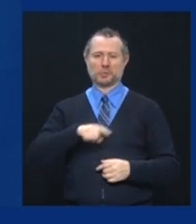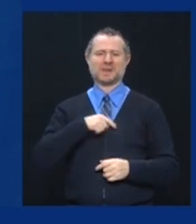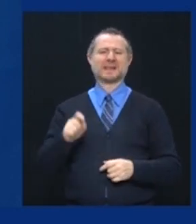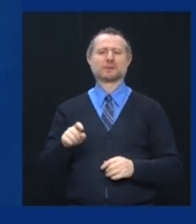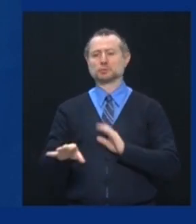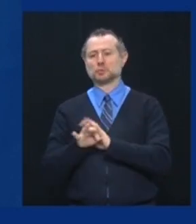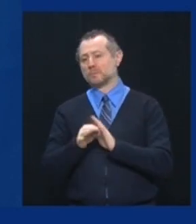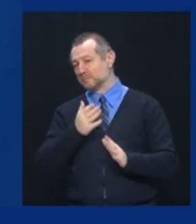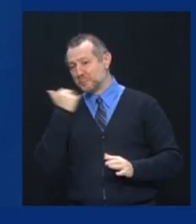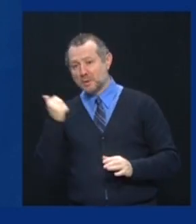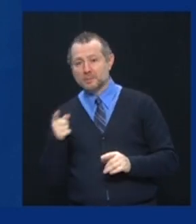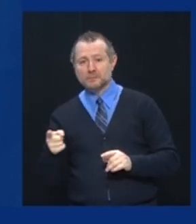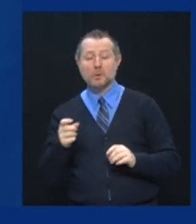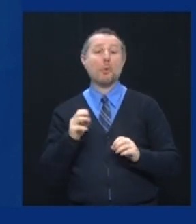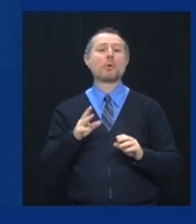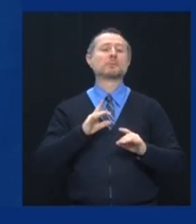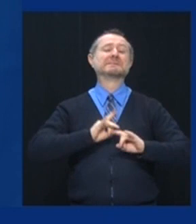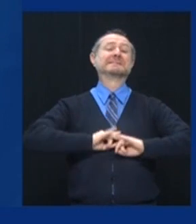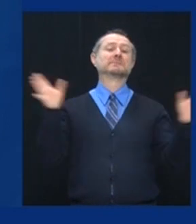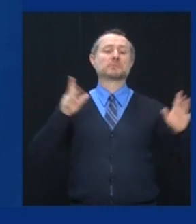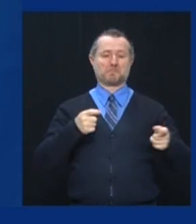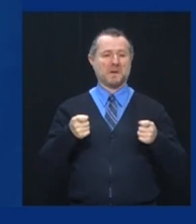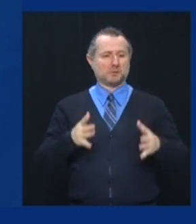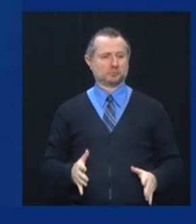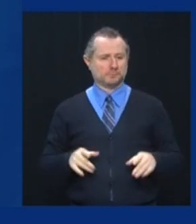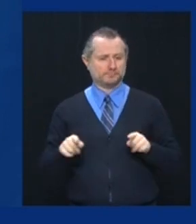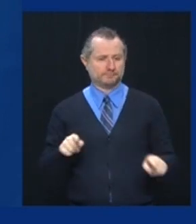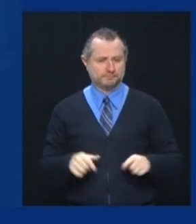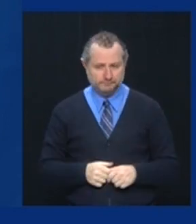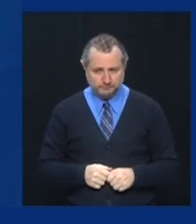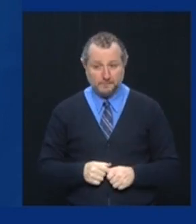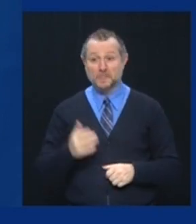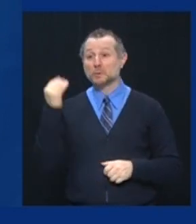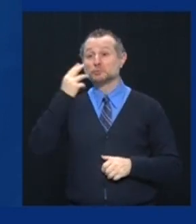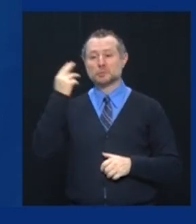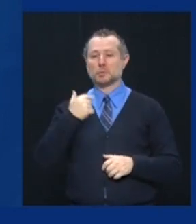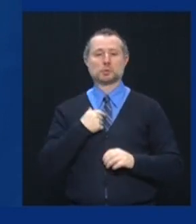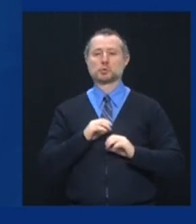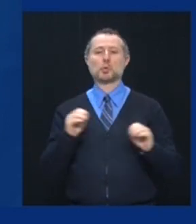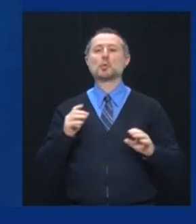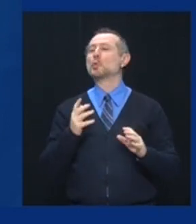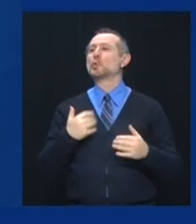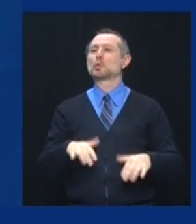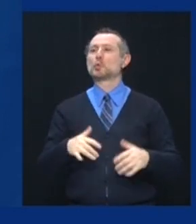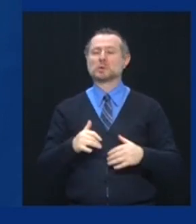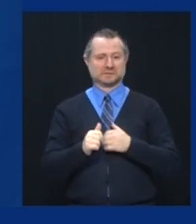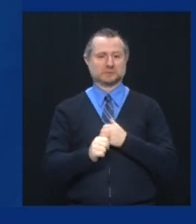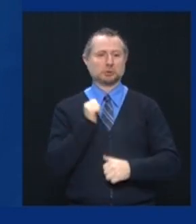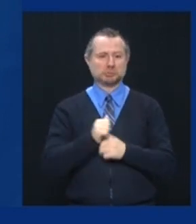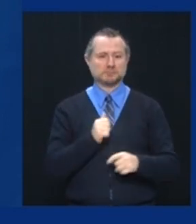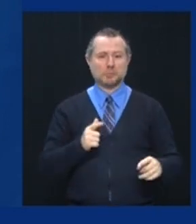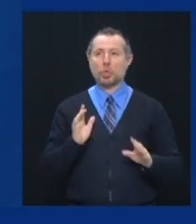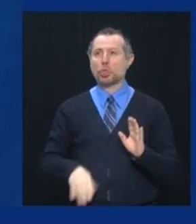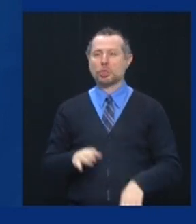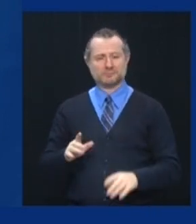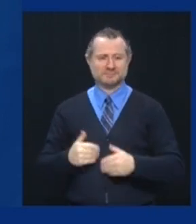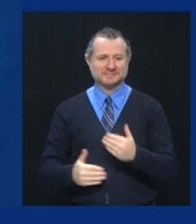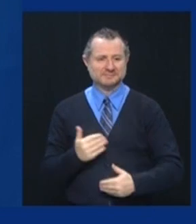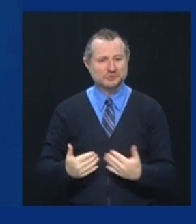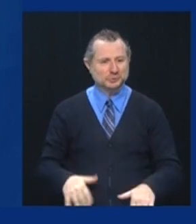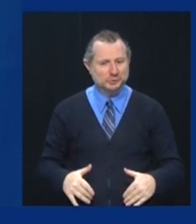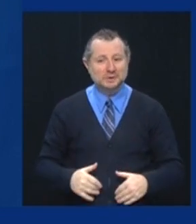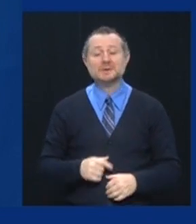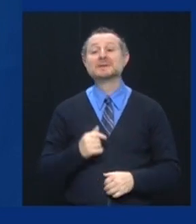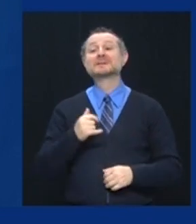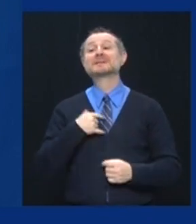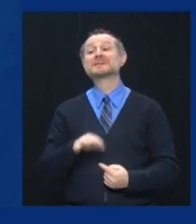management because the stakes are just too high. On the special efforts, that's where we're